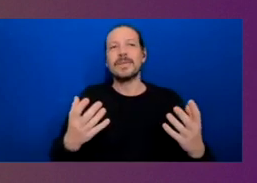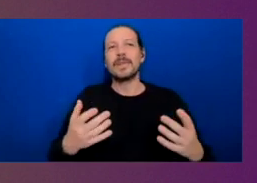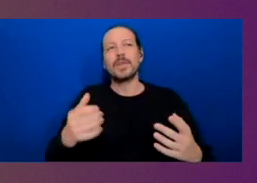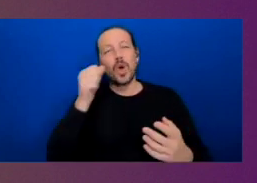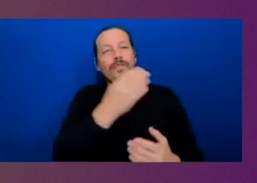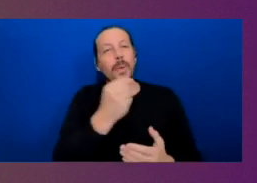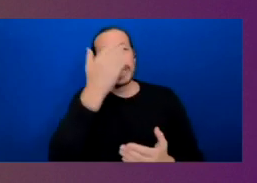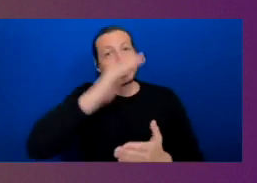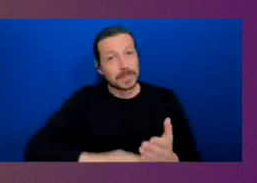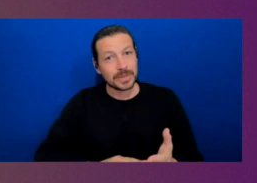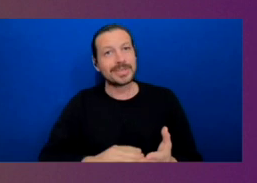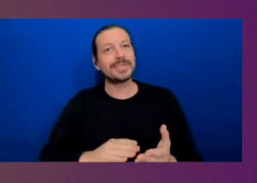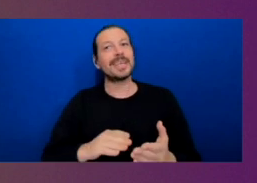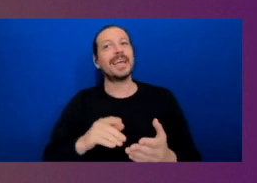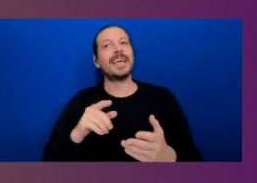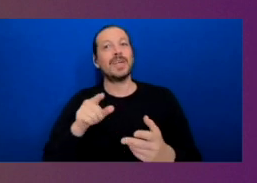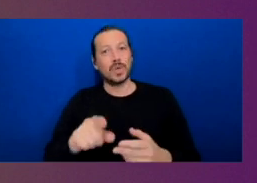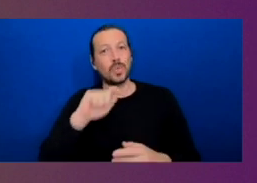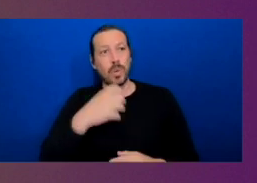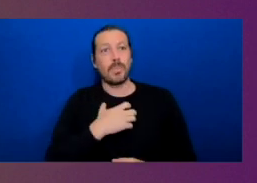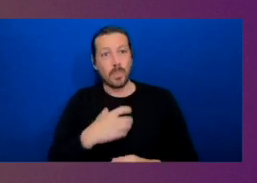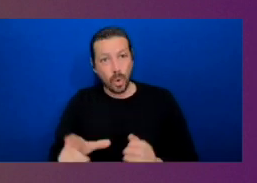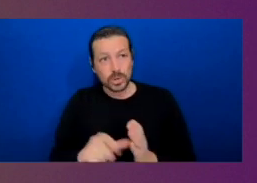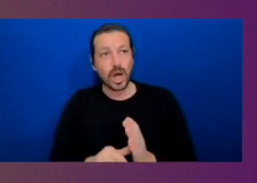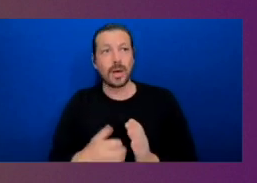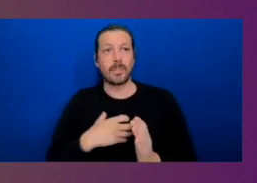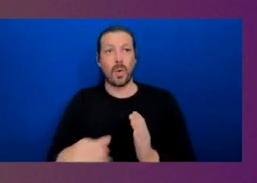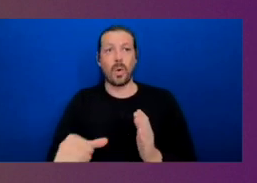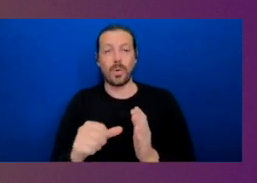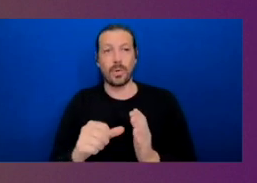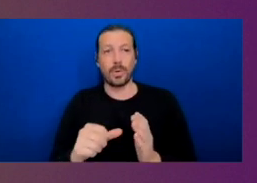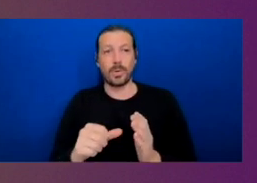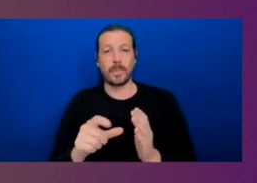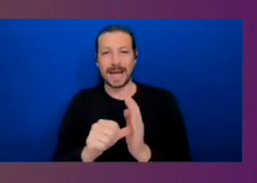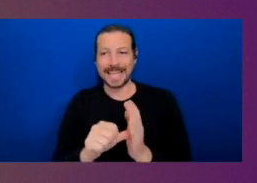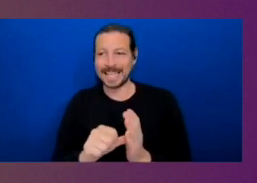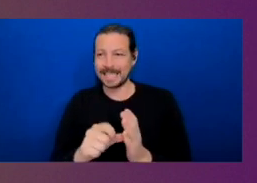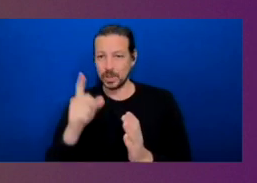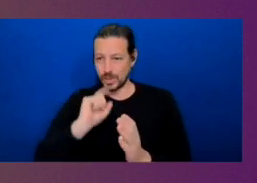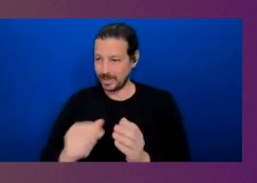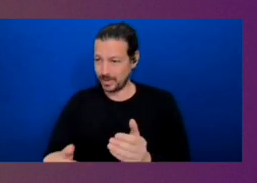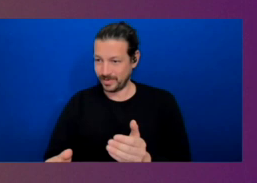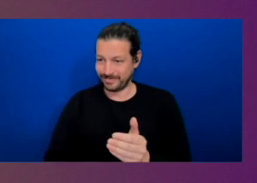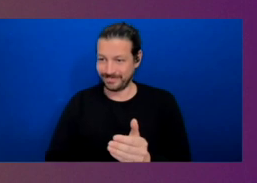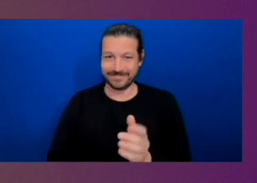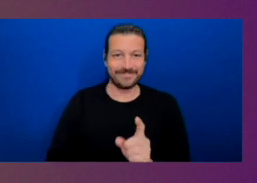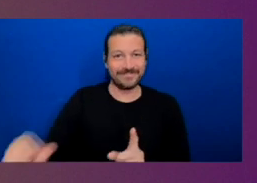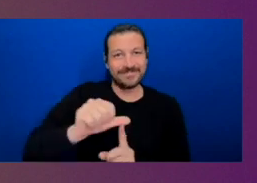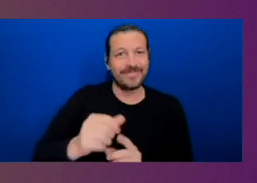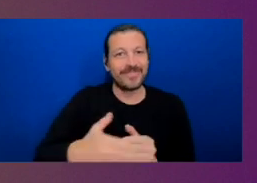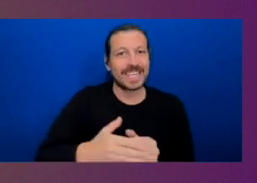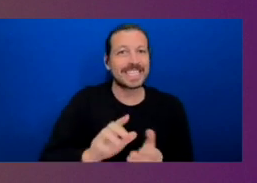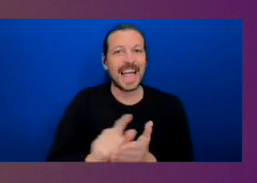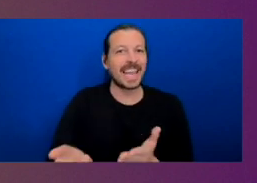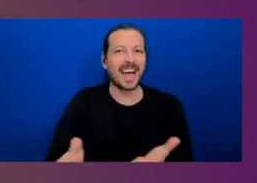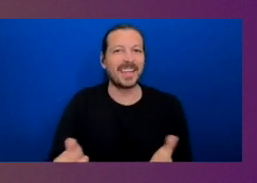probably spend twice as much time and twice as much money trying to retrofit accessibility and only be half as successful. And I'm nothing